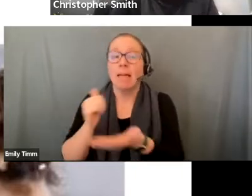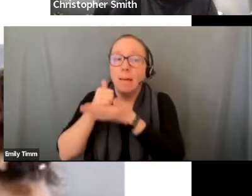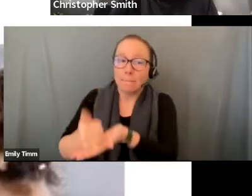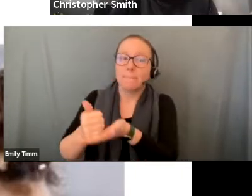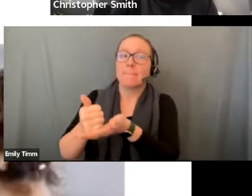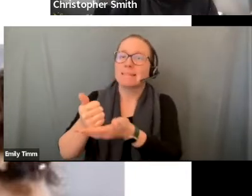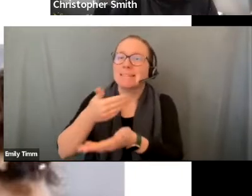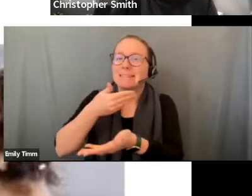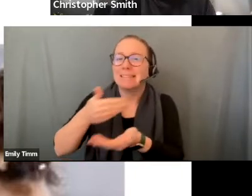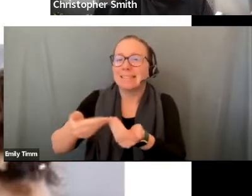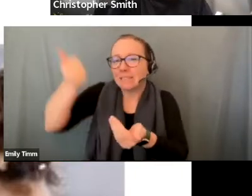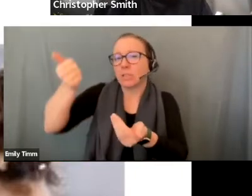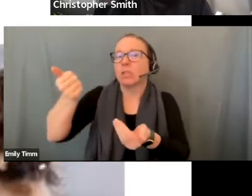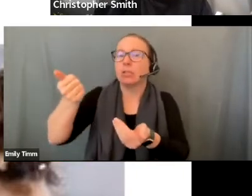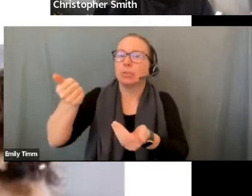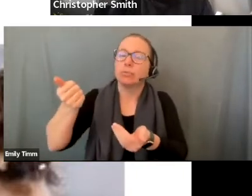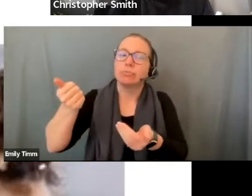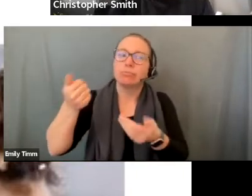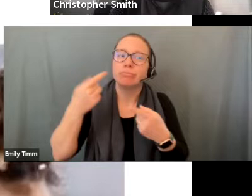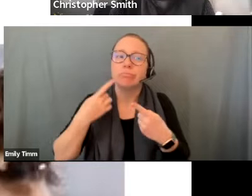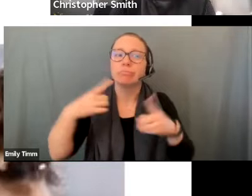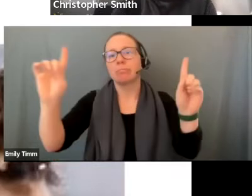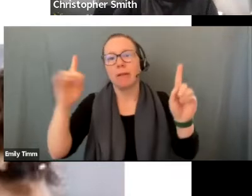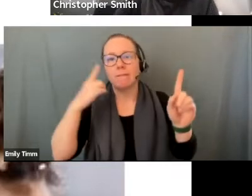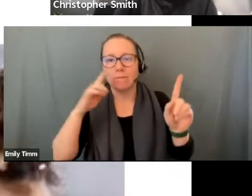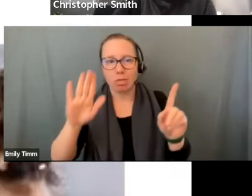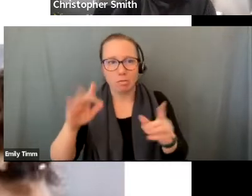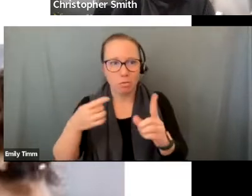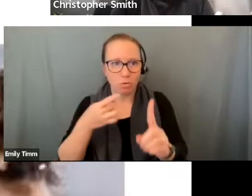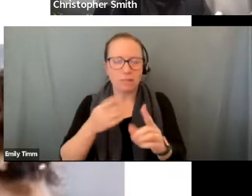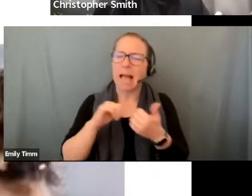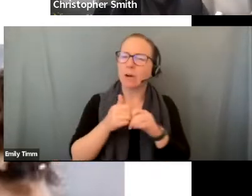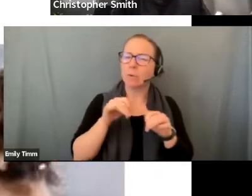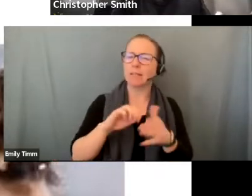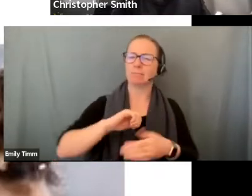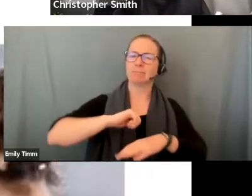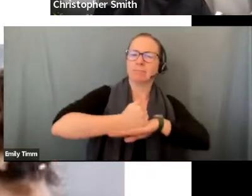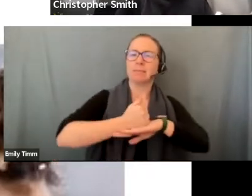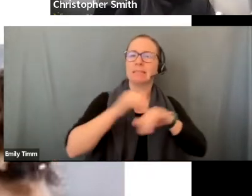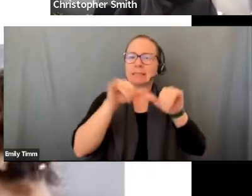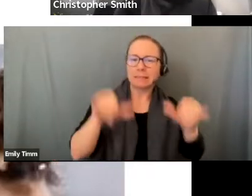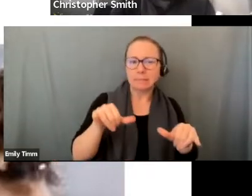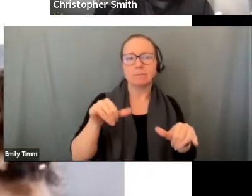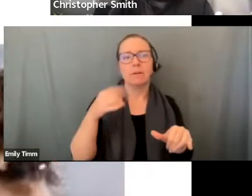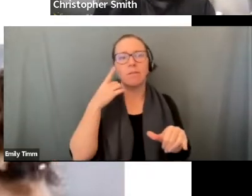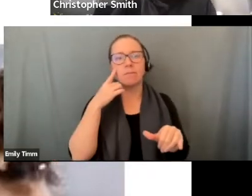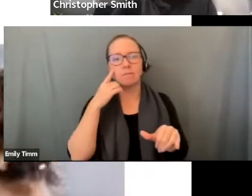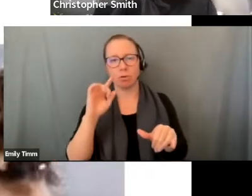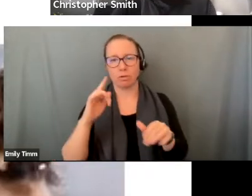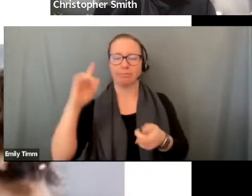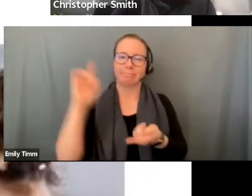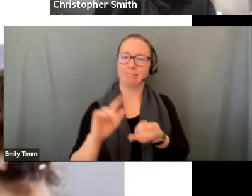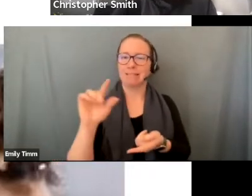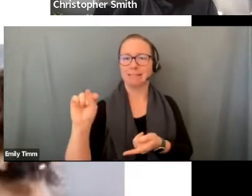needed. How do we create systems and communities to be less shaming and less stigmatizing? To recognize that,